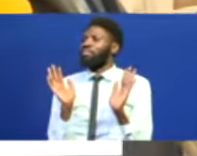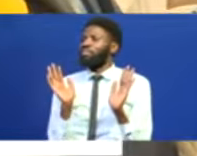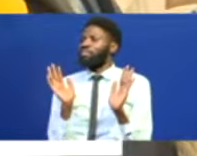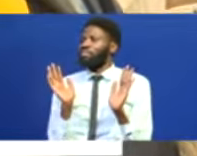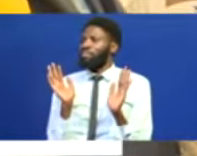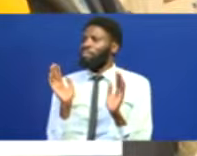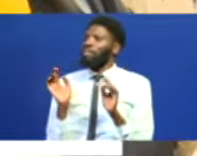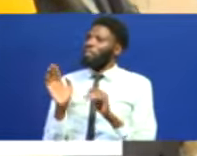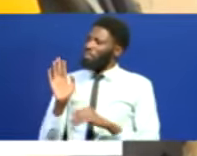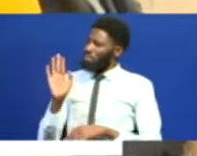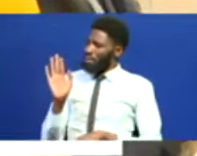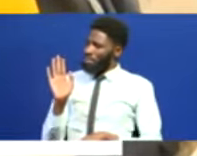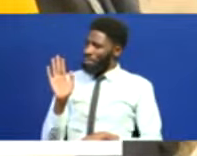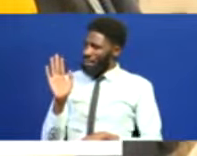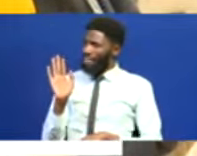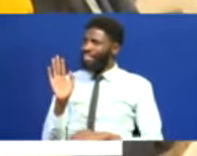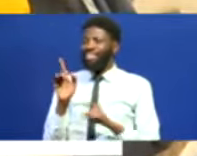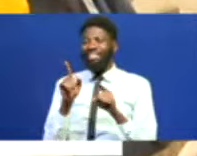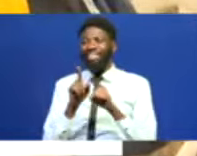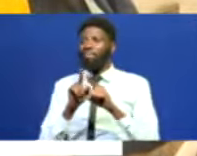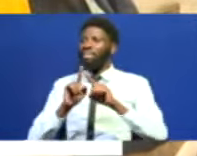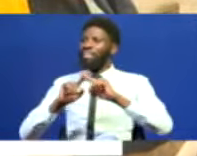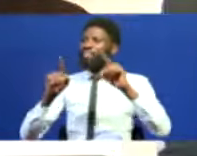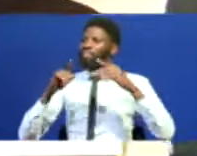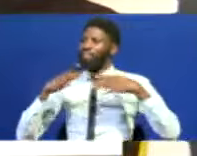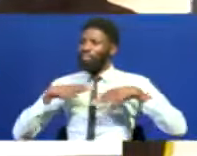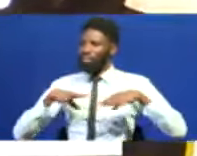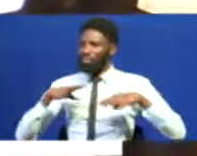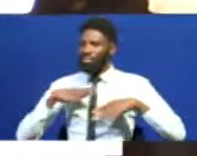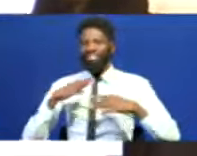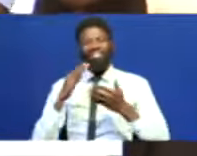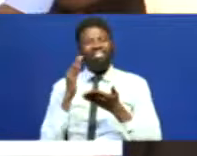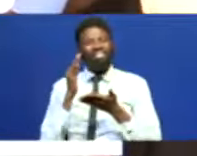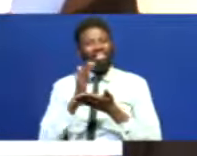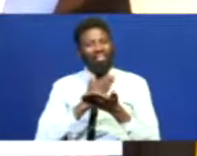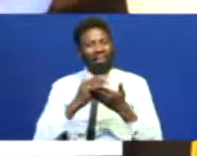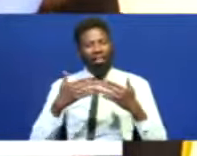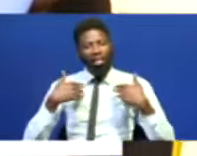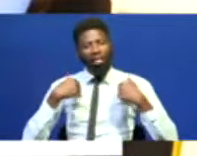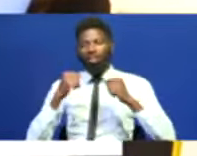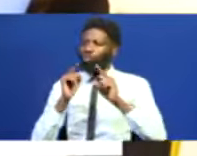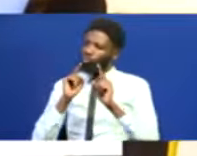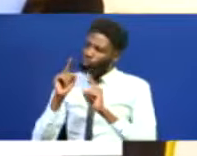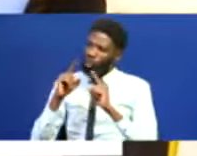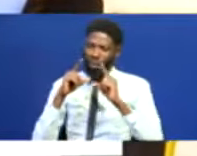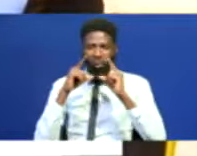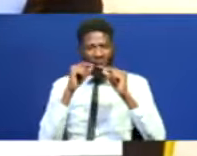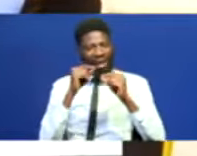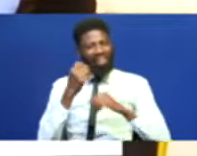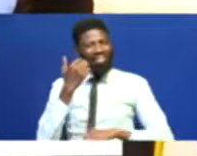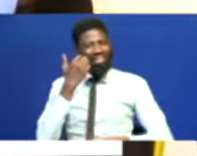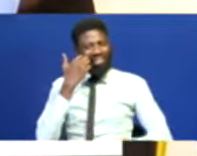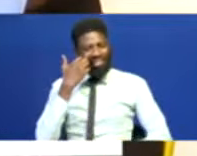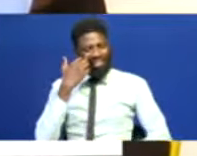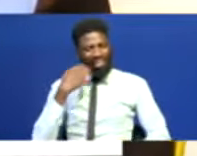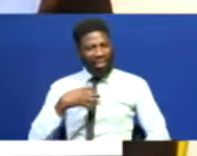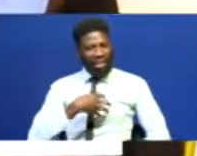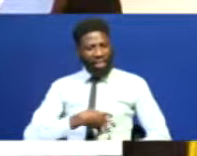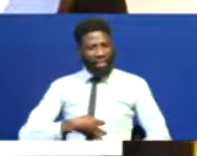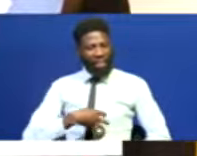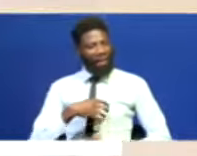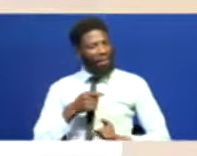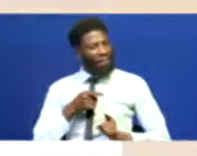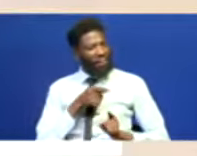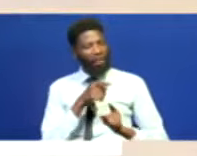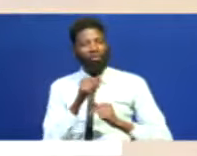Ujumbe wake ulikaririwa na wadau mbalimbali wa sekta ya afya walioangazia hatari ya ugonjwa huo na umuhimu wa